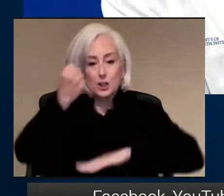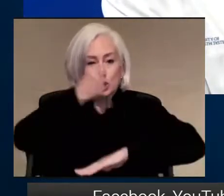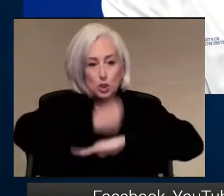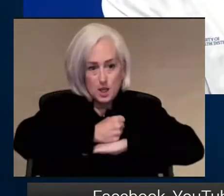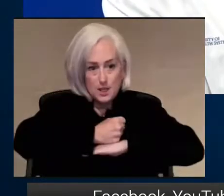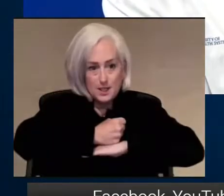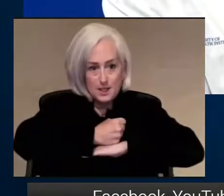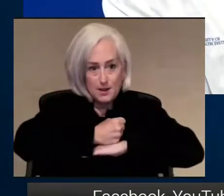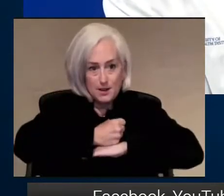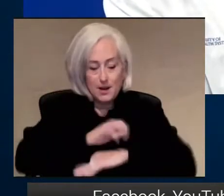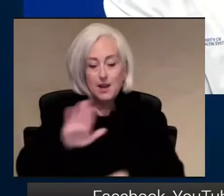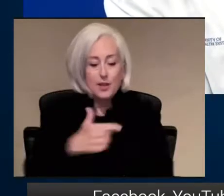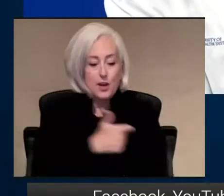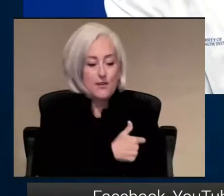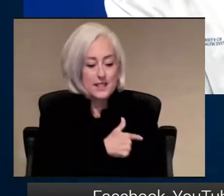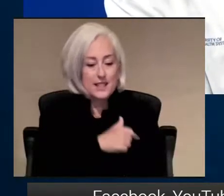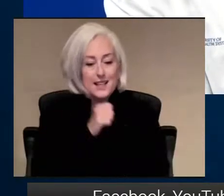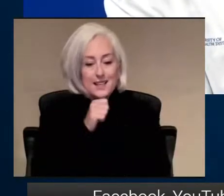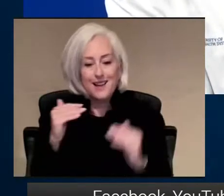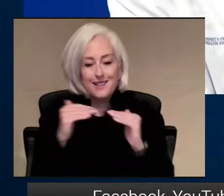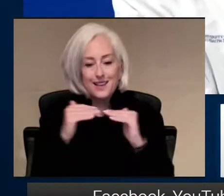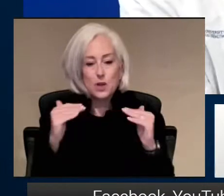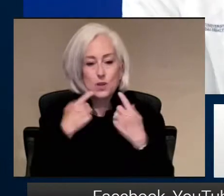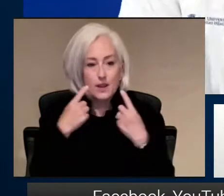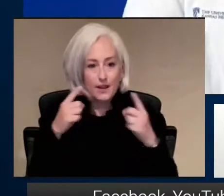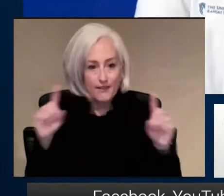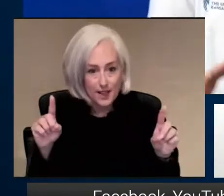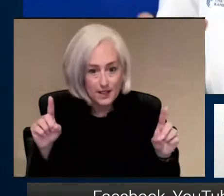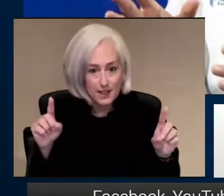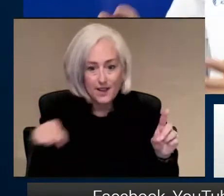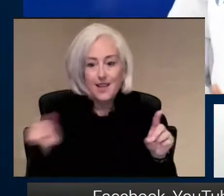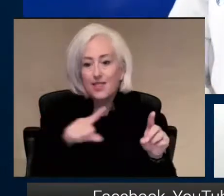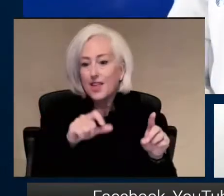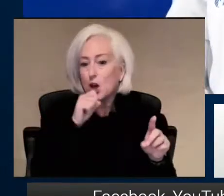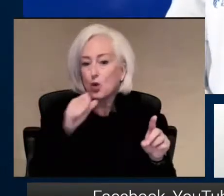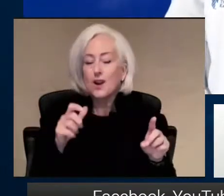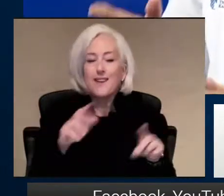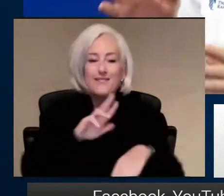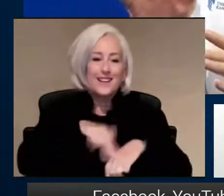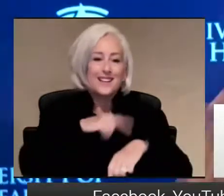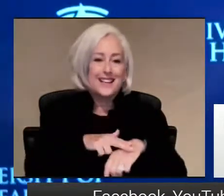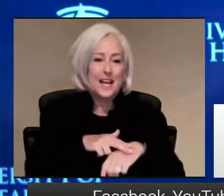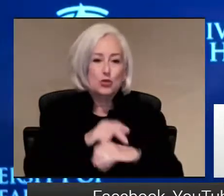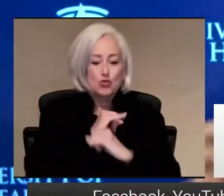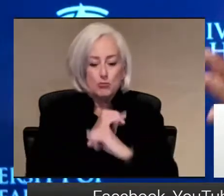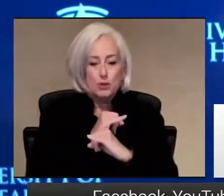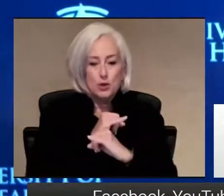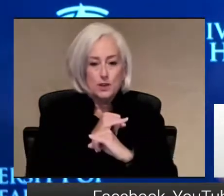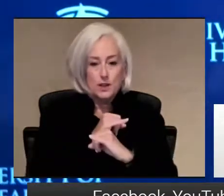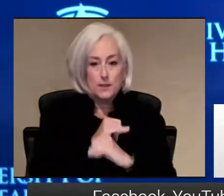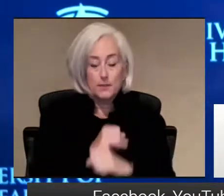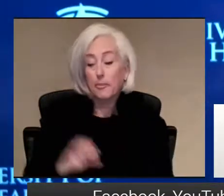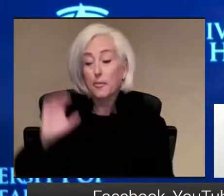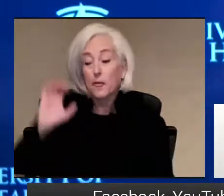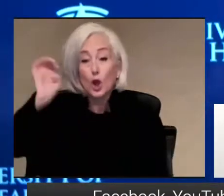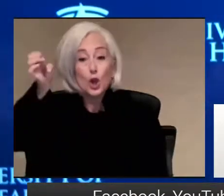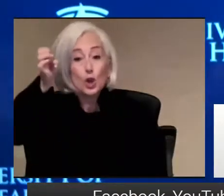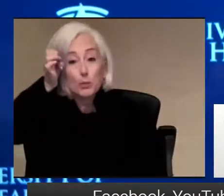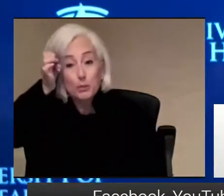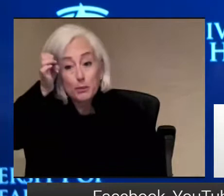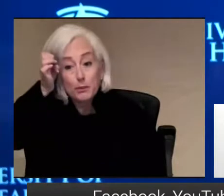they've had so many shutdowns before, they don't have much natural immunity. Yeah. In Europe, where much better vaccines, lots of spread